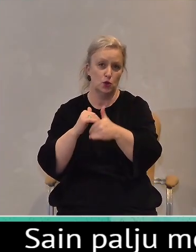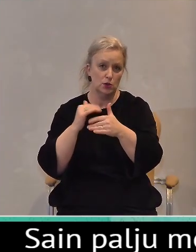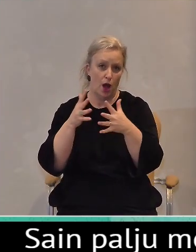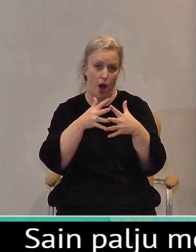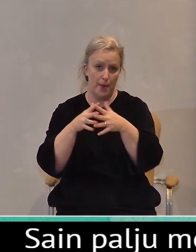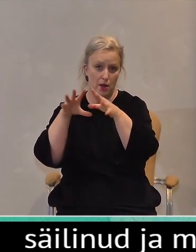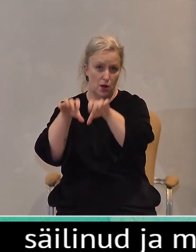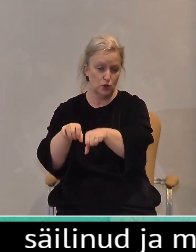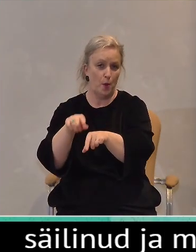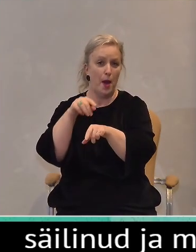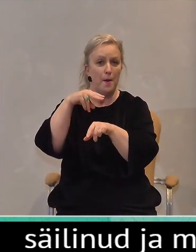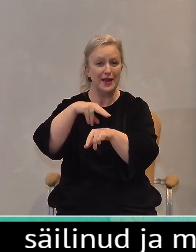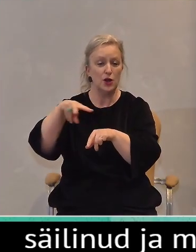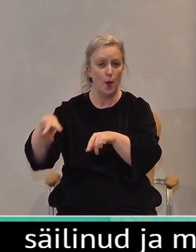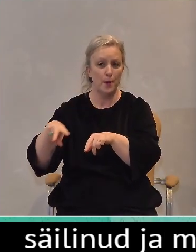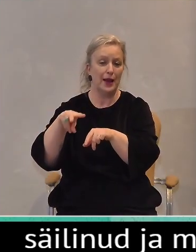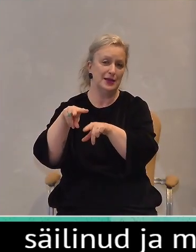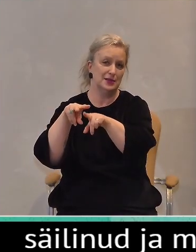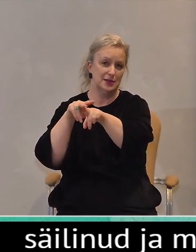them.